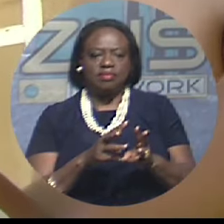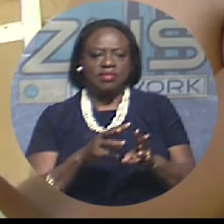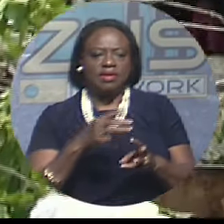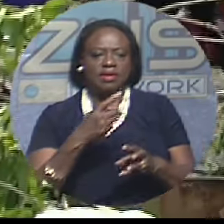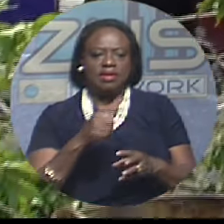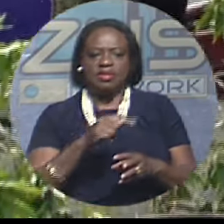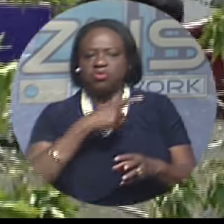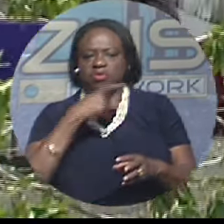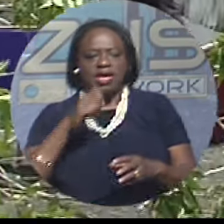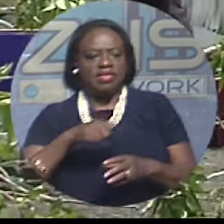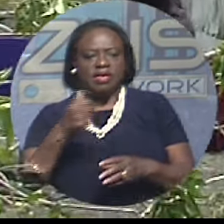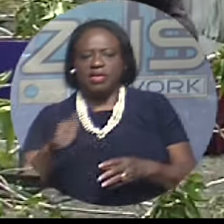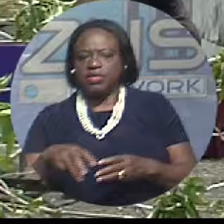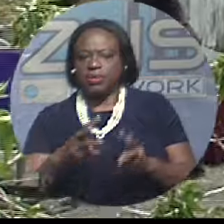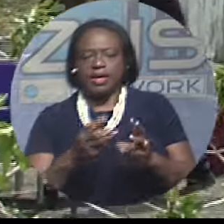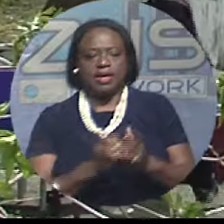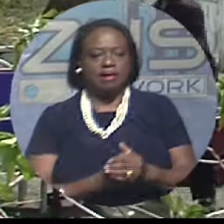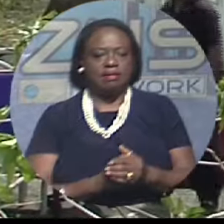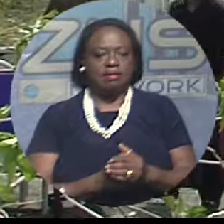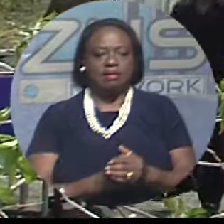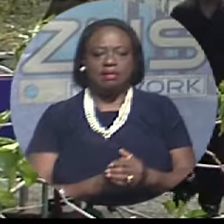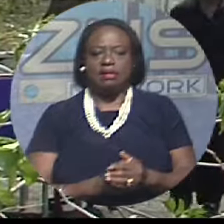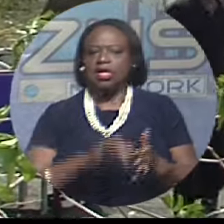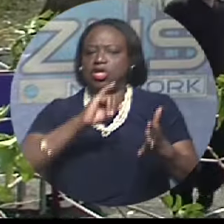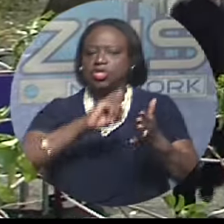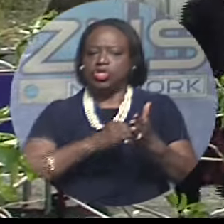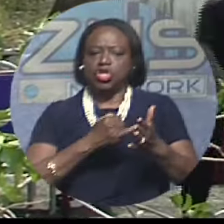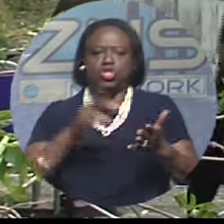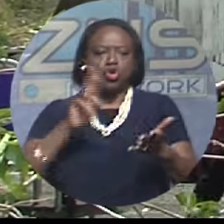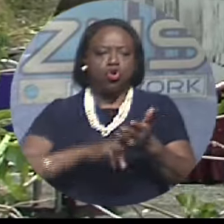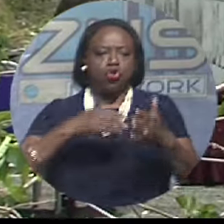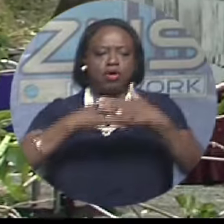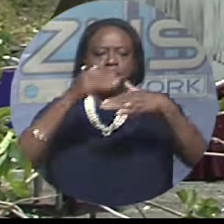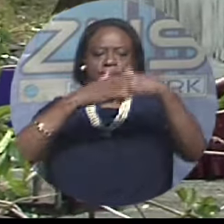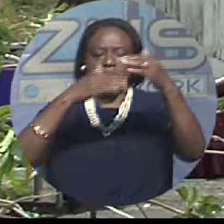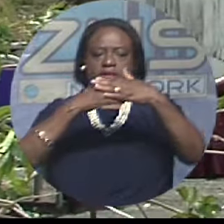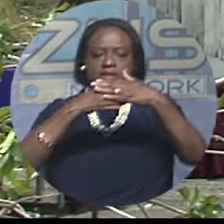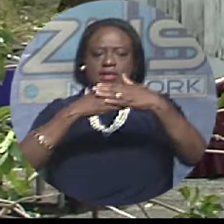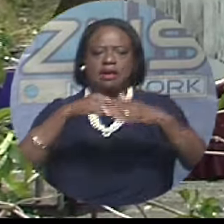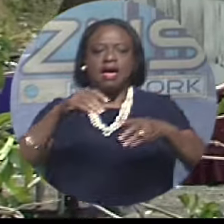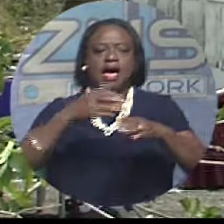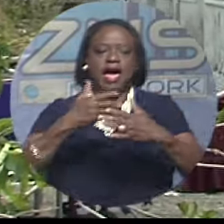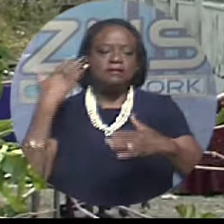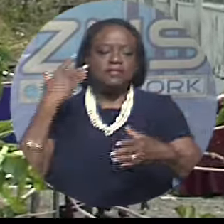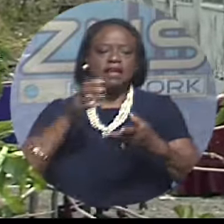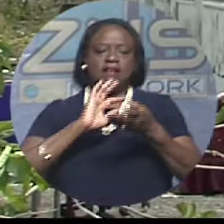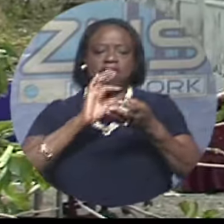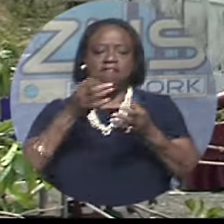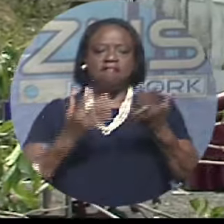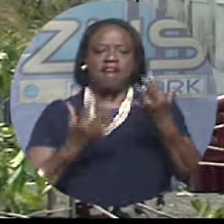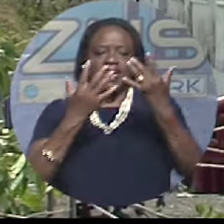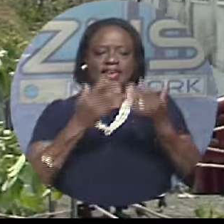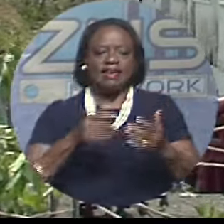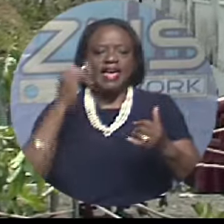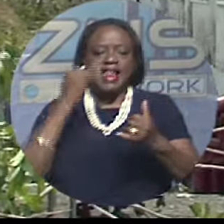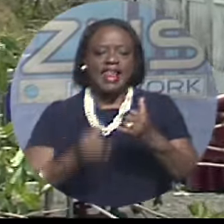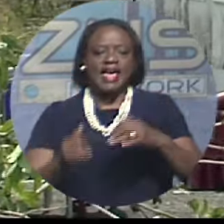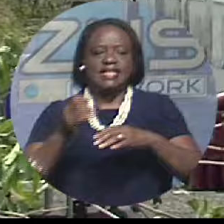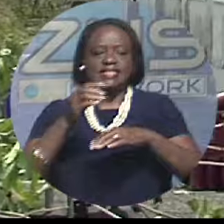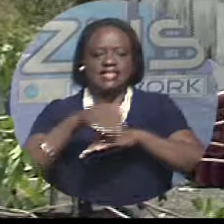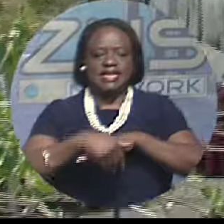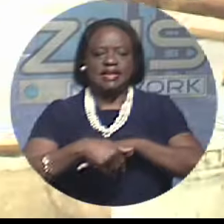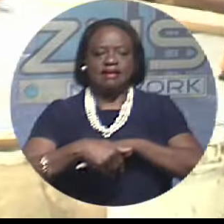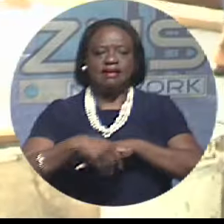dryer the other way. Fresh from rebuilding after a fire last year, pastor of Miracle Faith Praying Station on Marshall Road, Reverend Lara